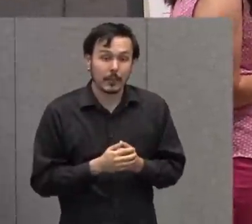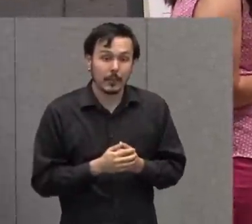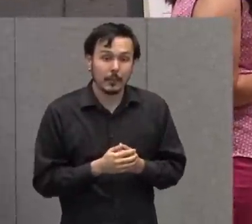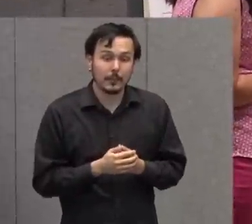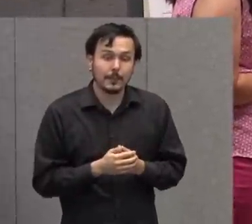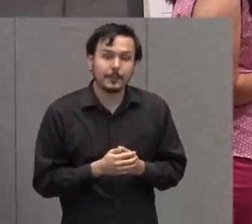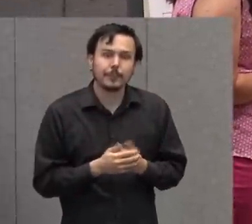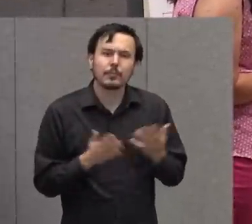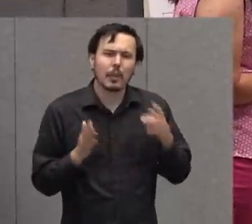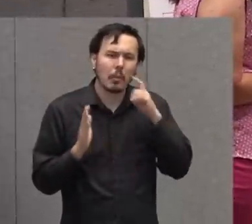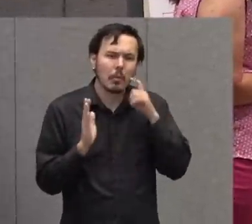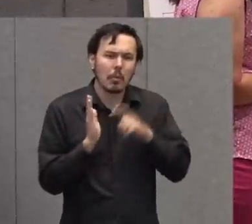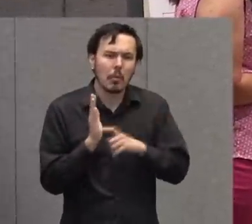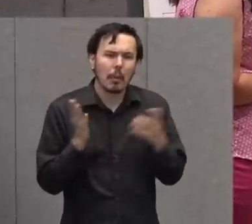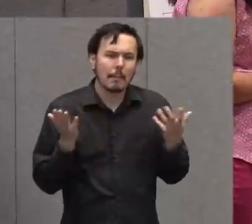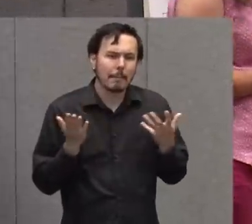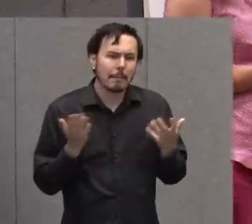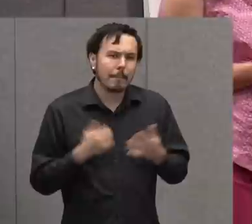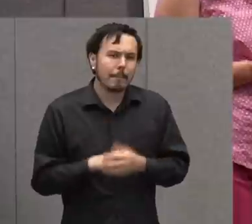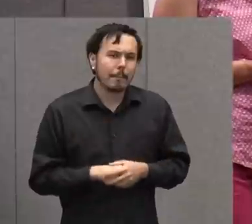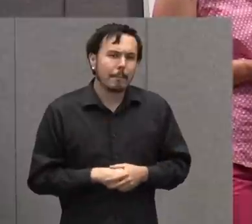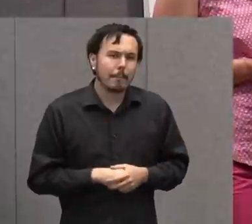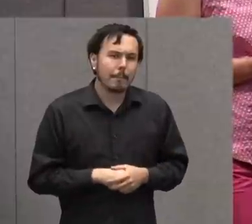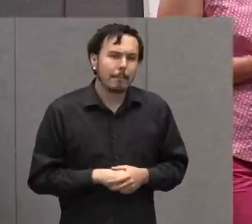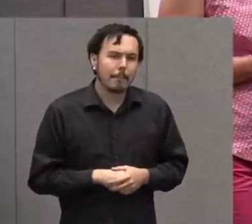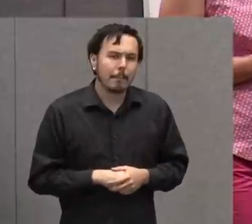What do you notice?